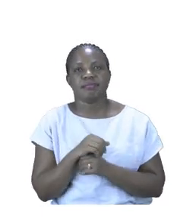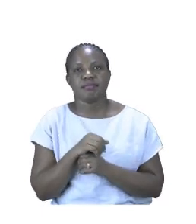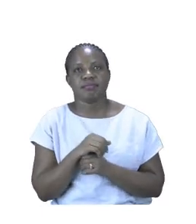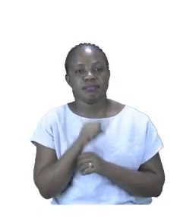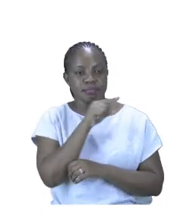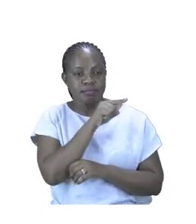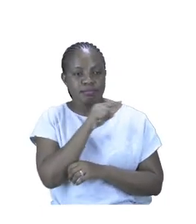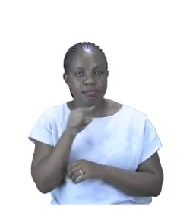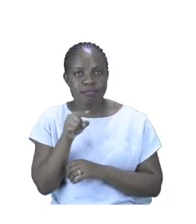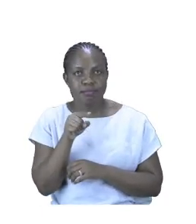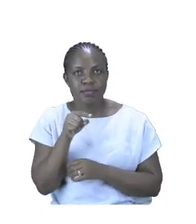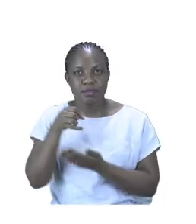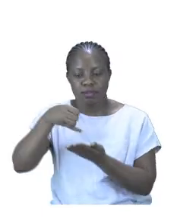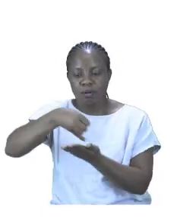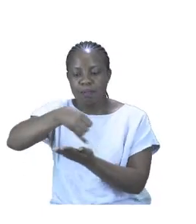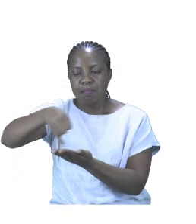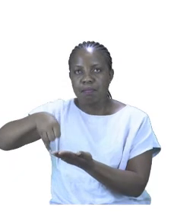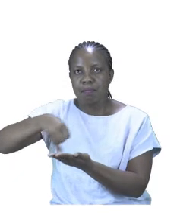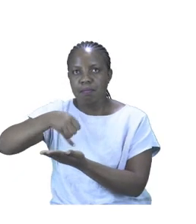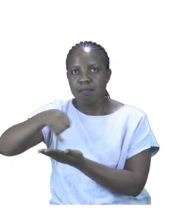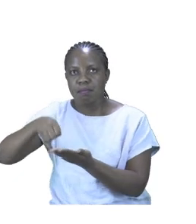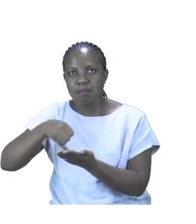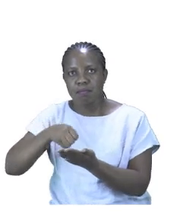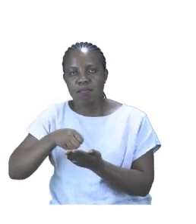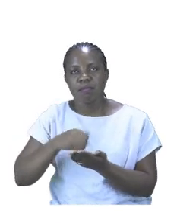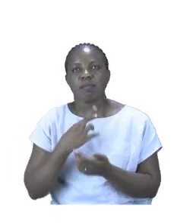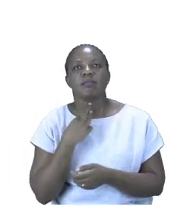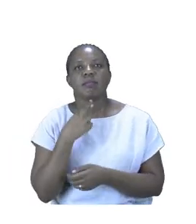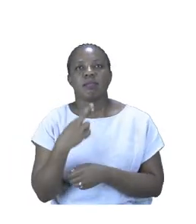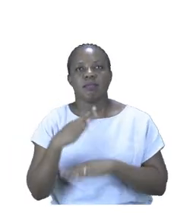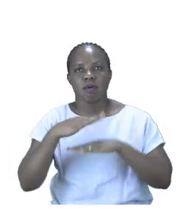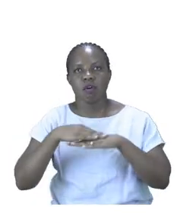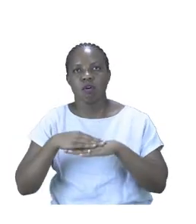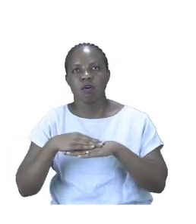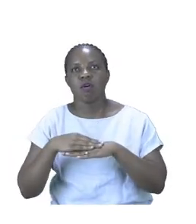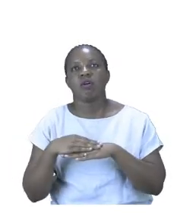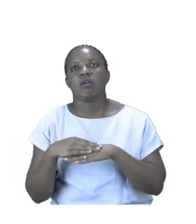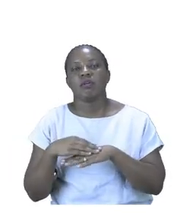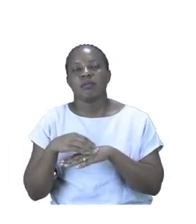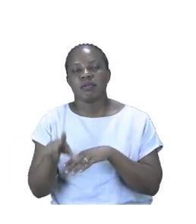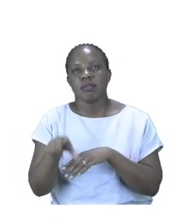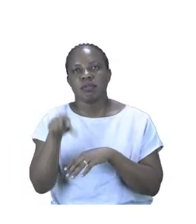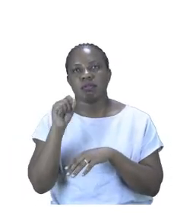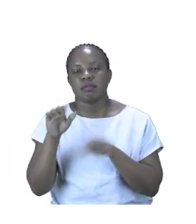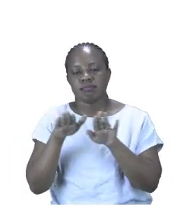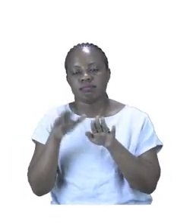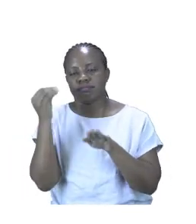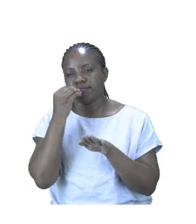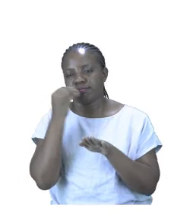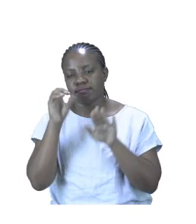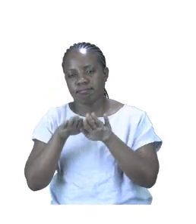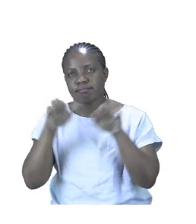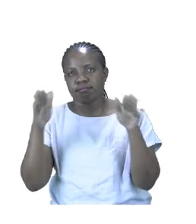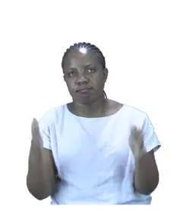dash plates are on the dining table.